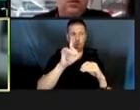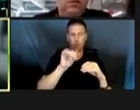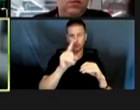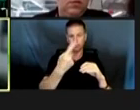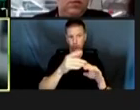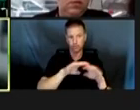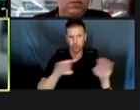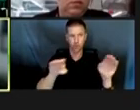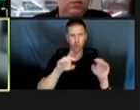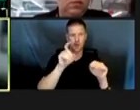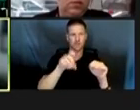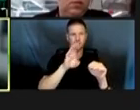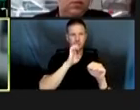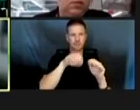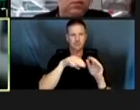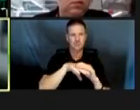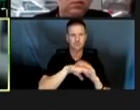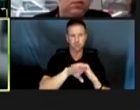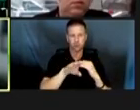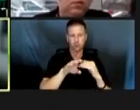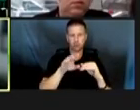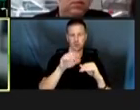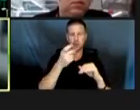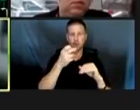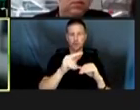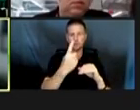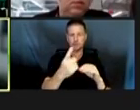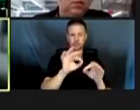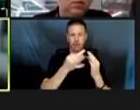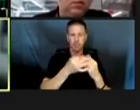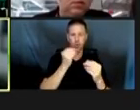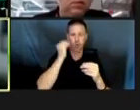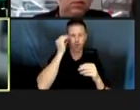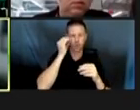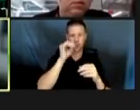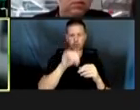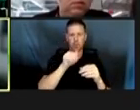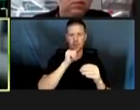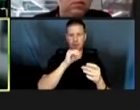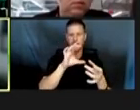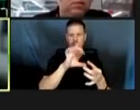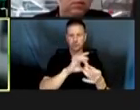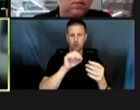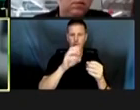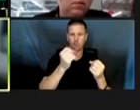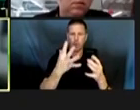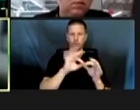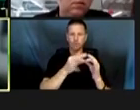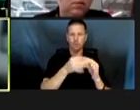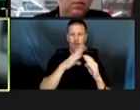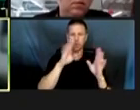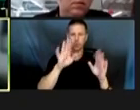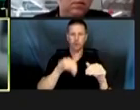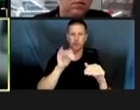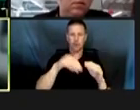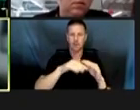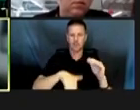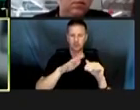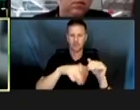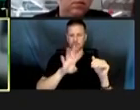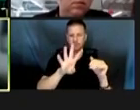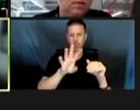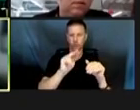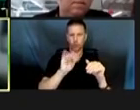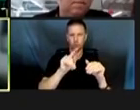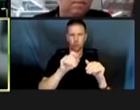floor has to be accessible. And then single-family homes that are unattached or multifamily housing that is less than four units.